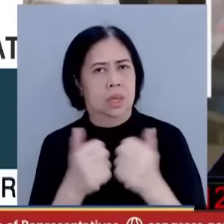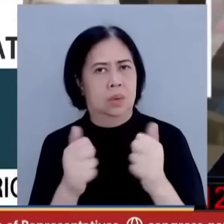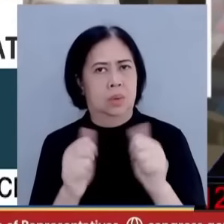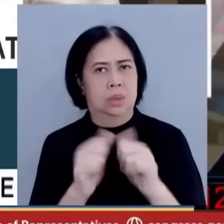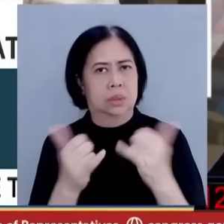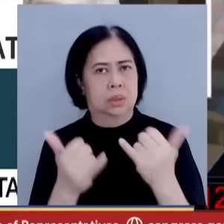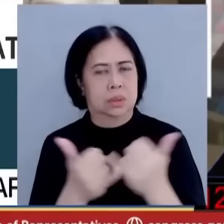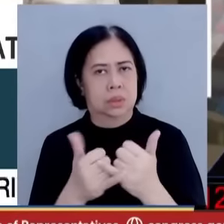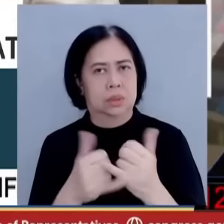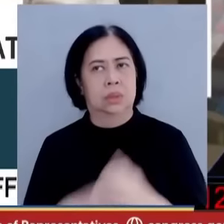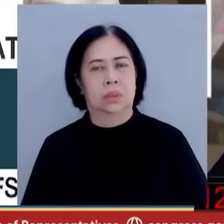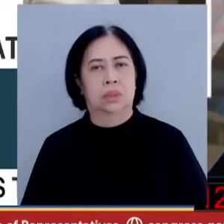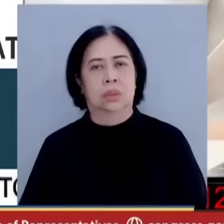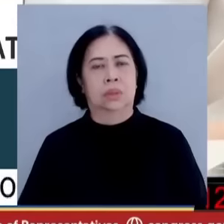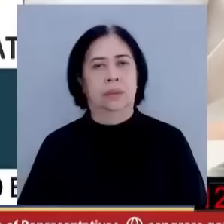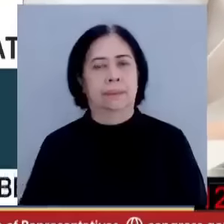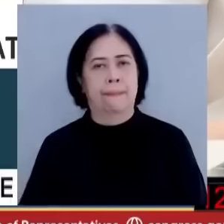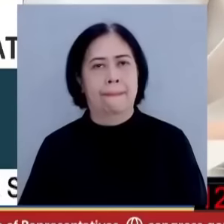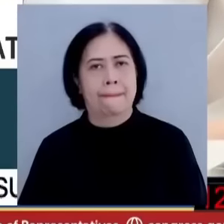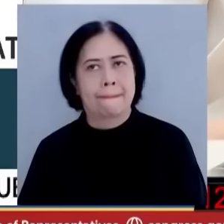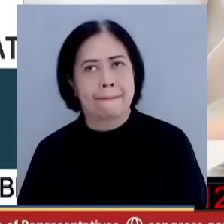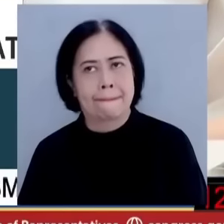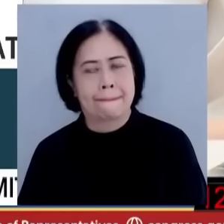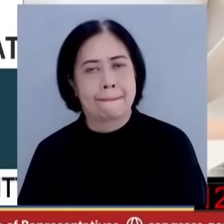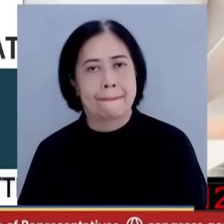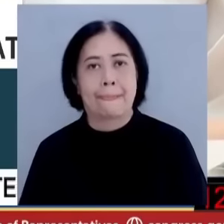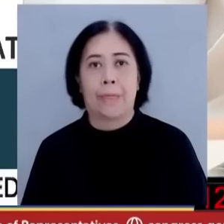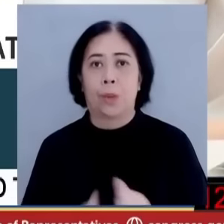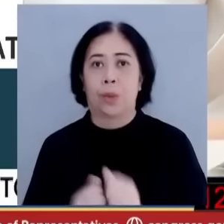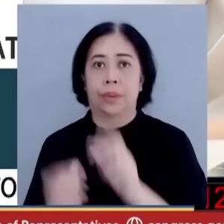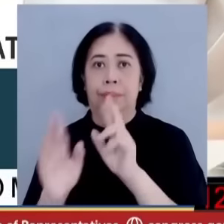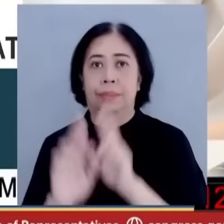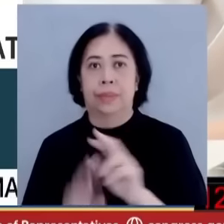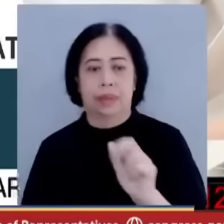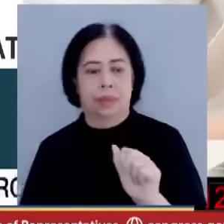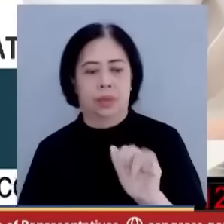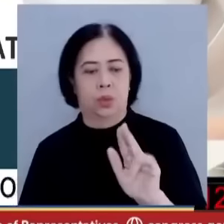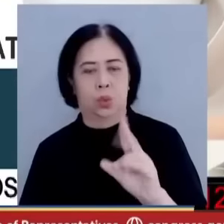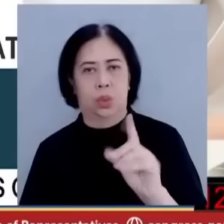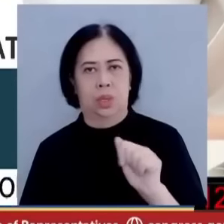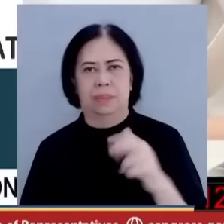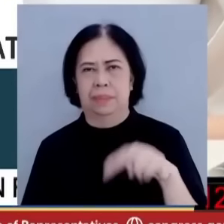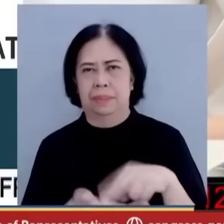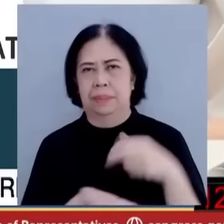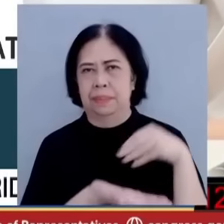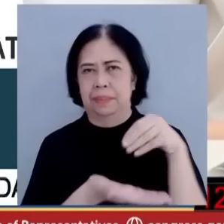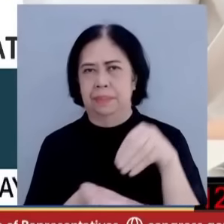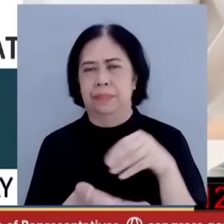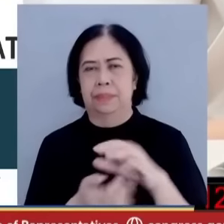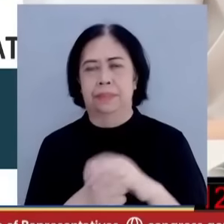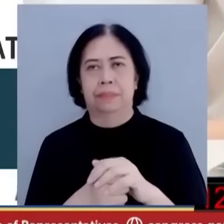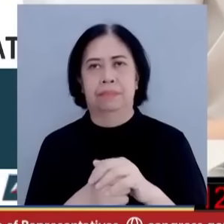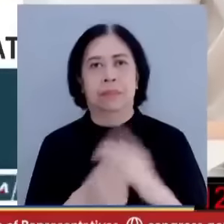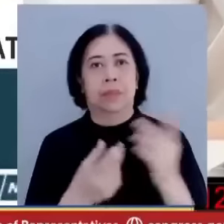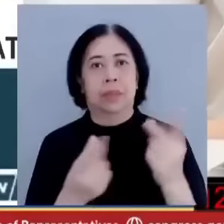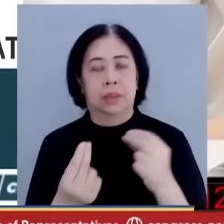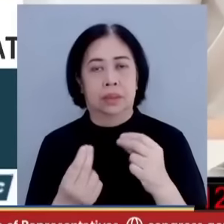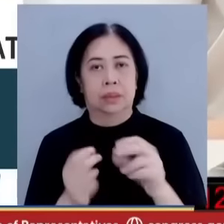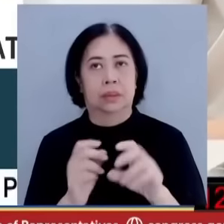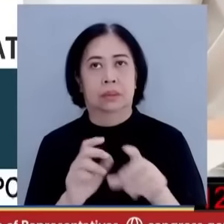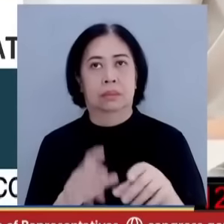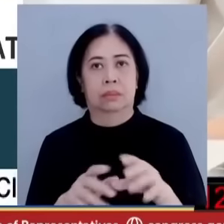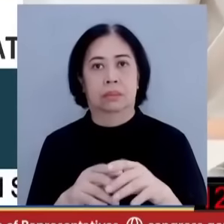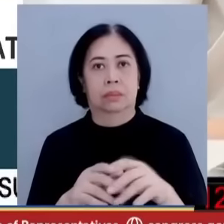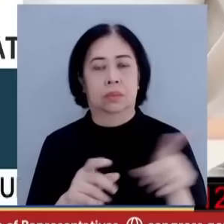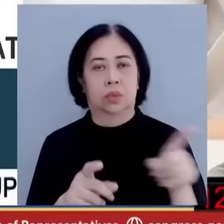that. But with respect to Ayuda, for example, it's not like it's done by particular